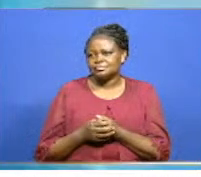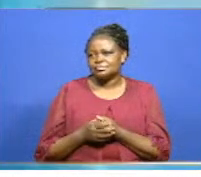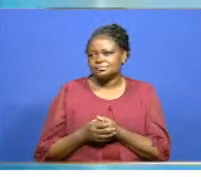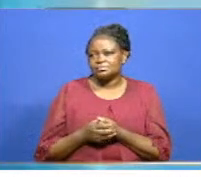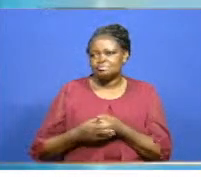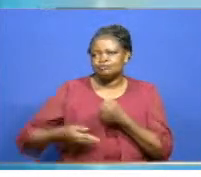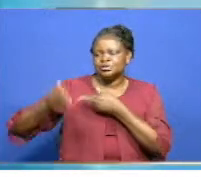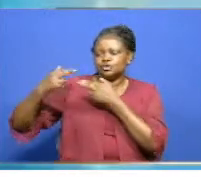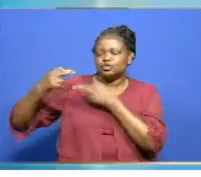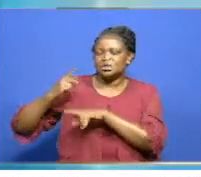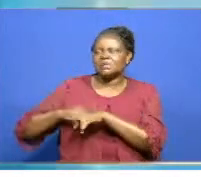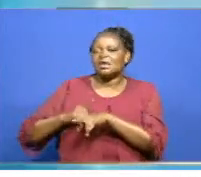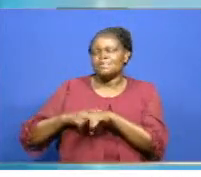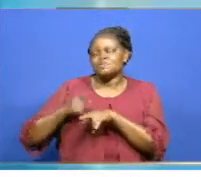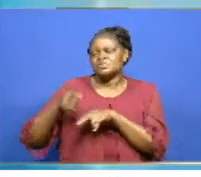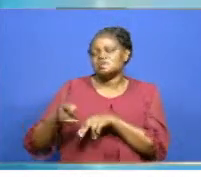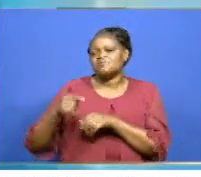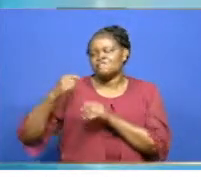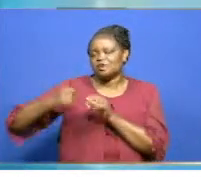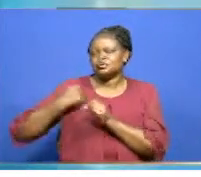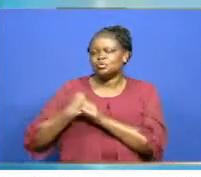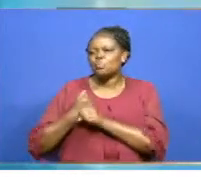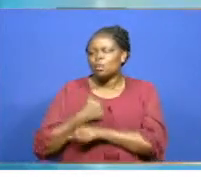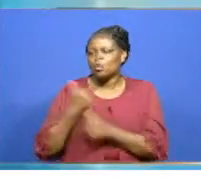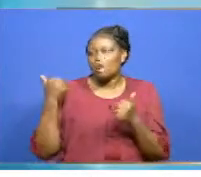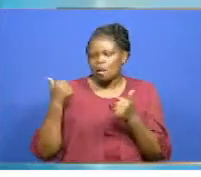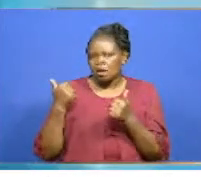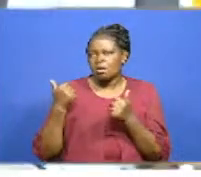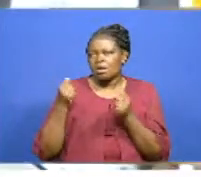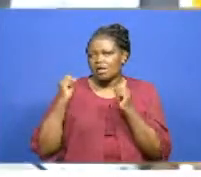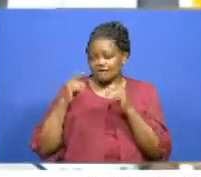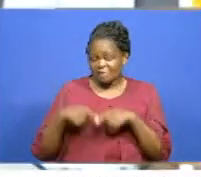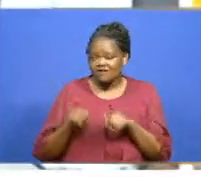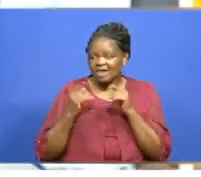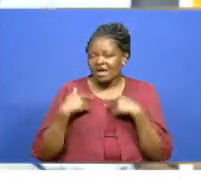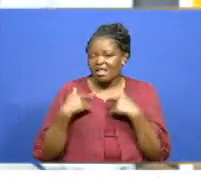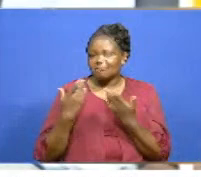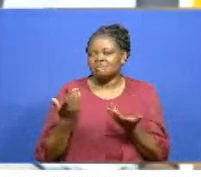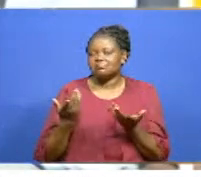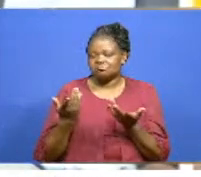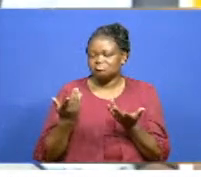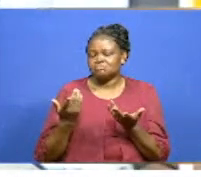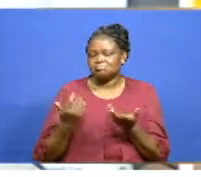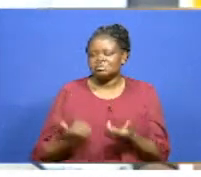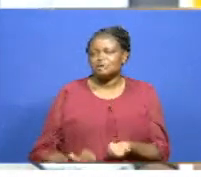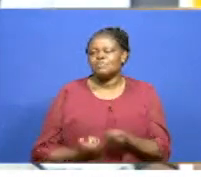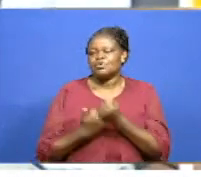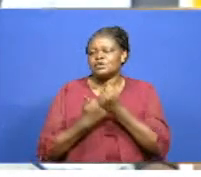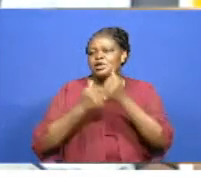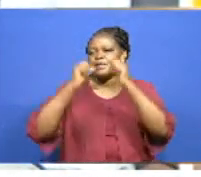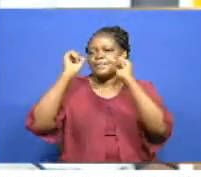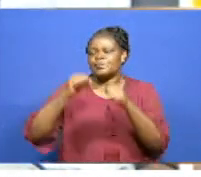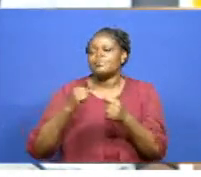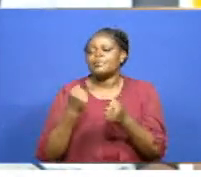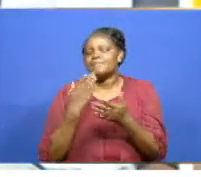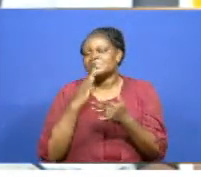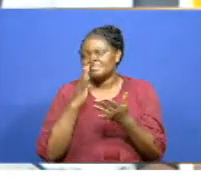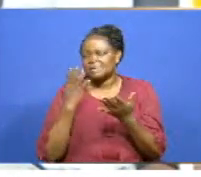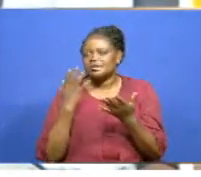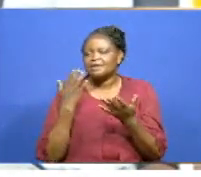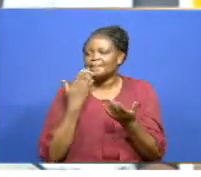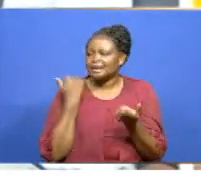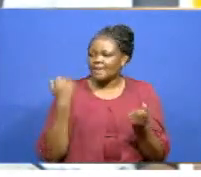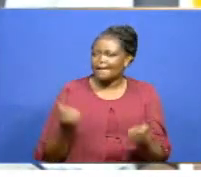historically, the times when those factories were working very well, if they had put in their hand, maybe something would have happened.